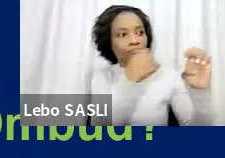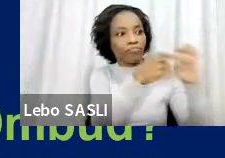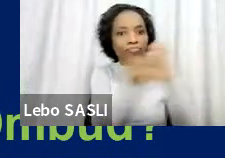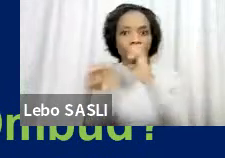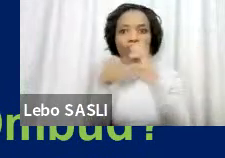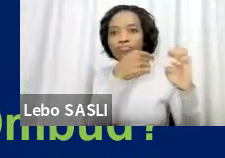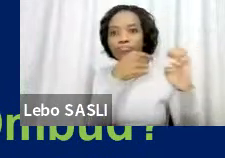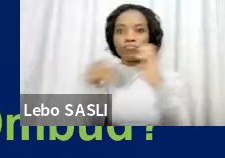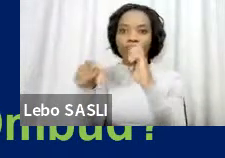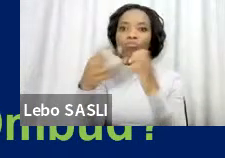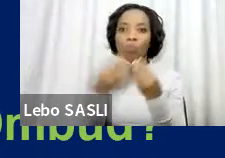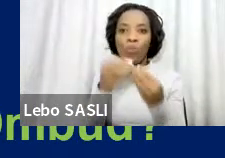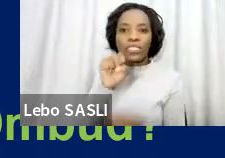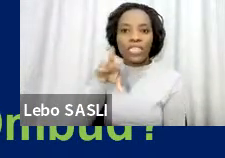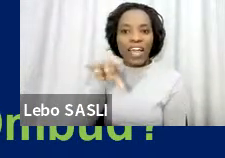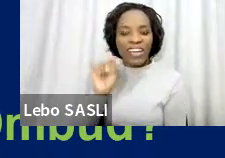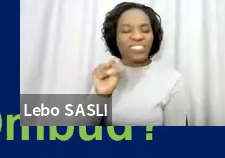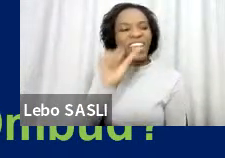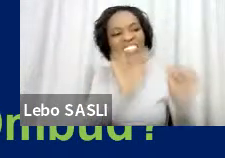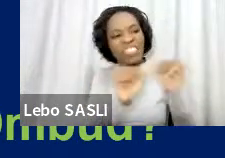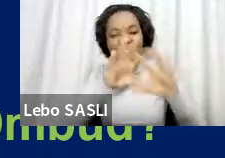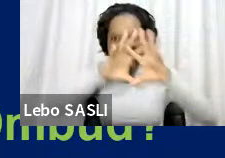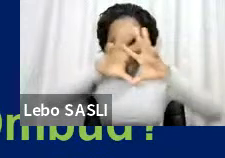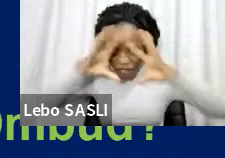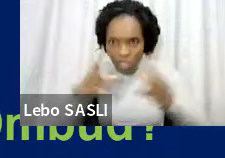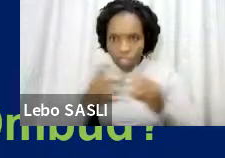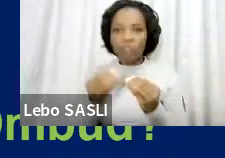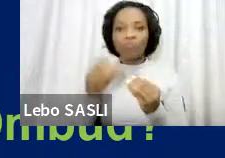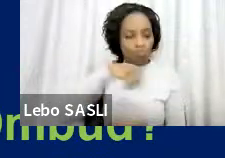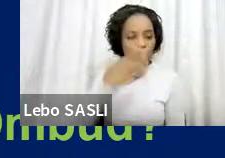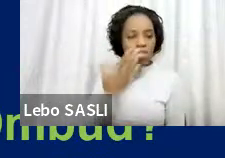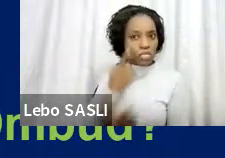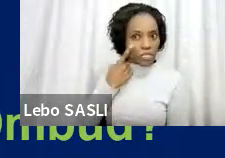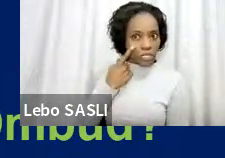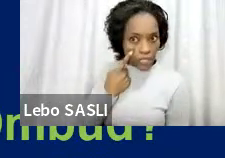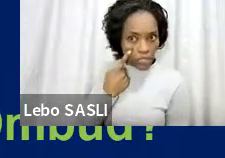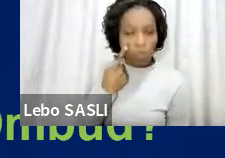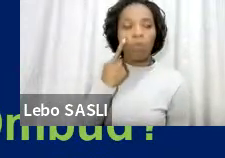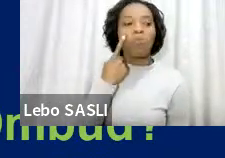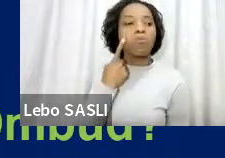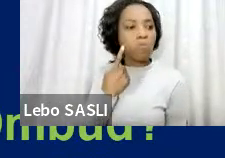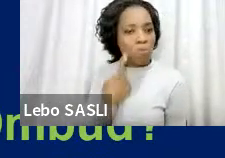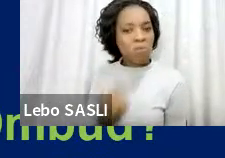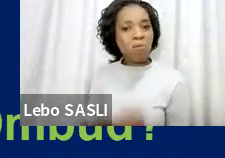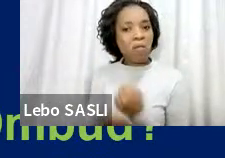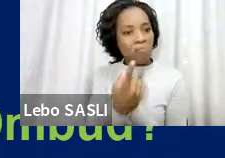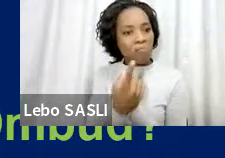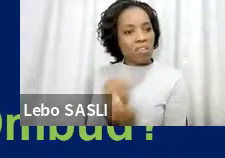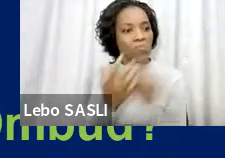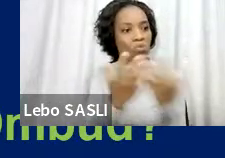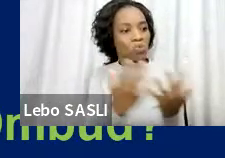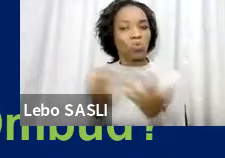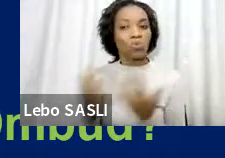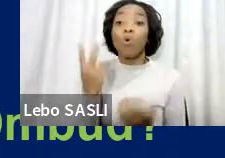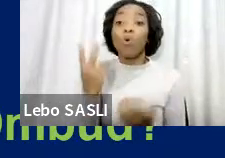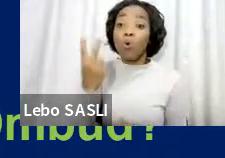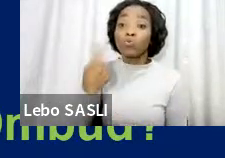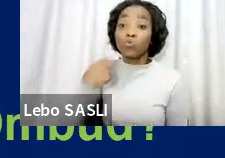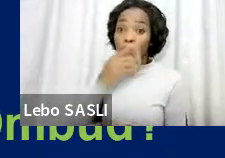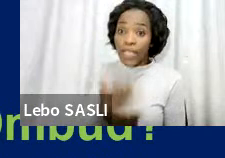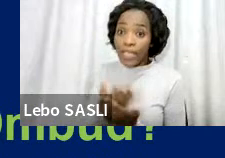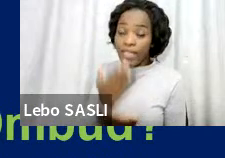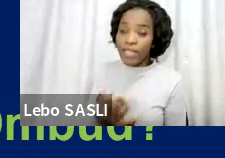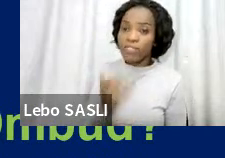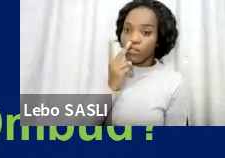throughout with your assessment and so on, we are able to see those interactions, and we are also able, to